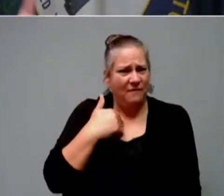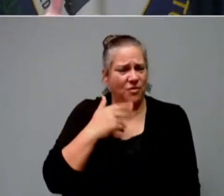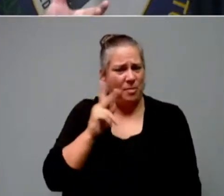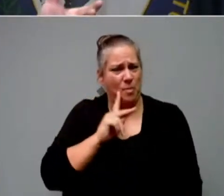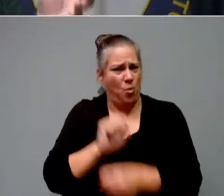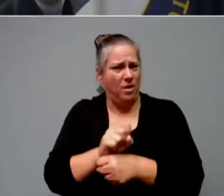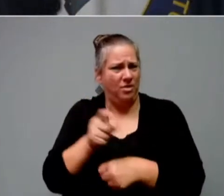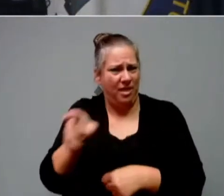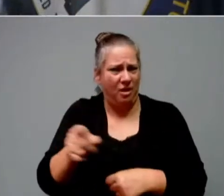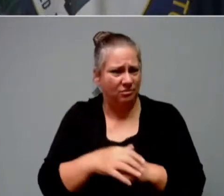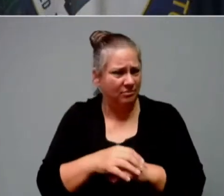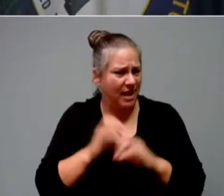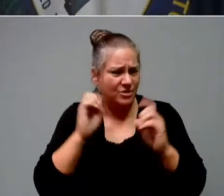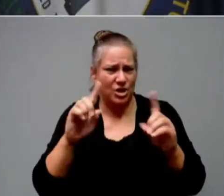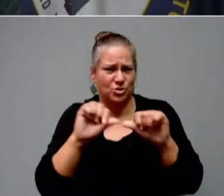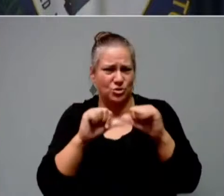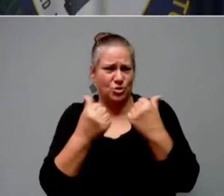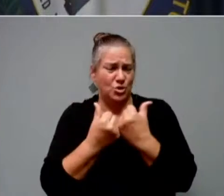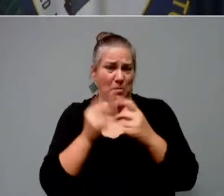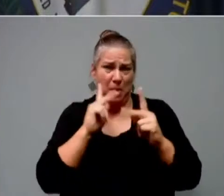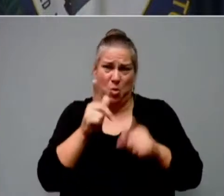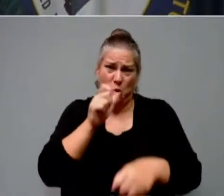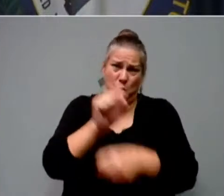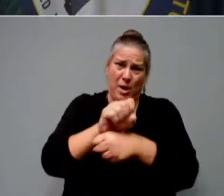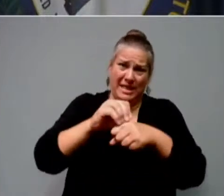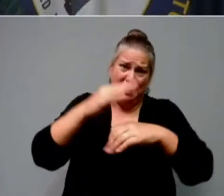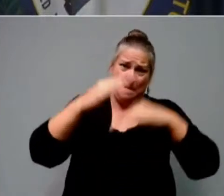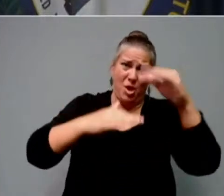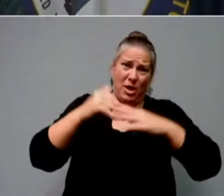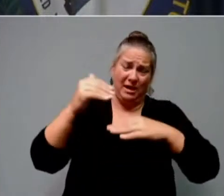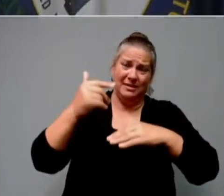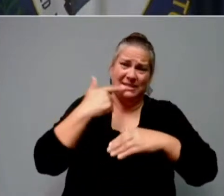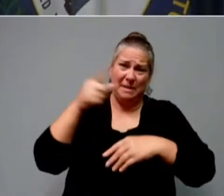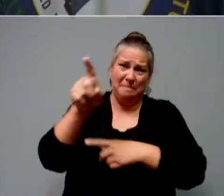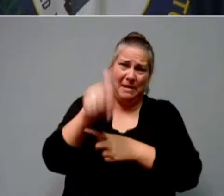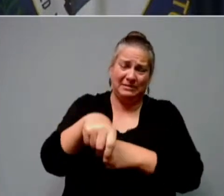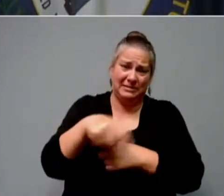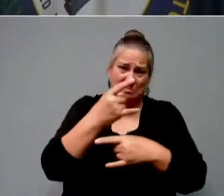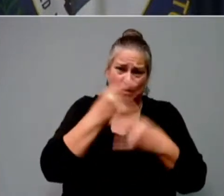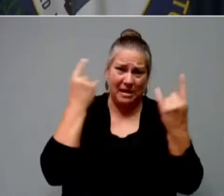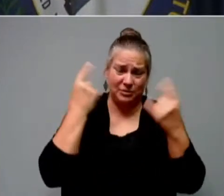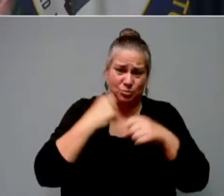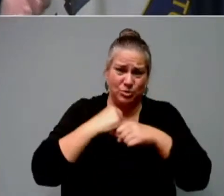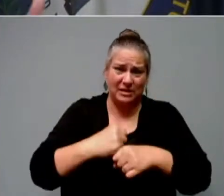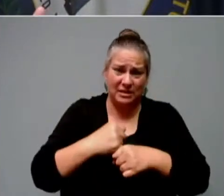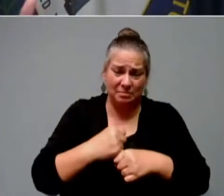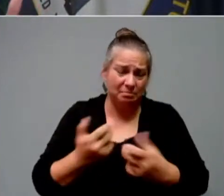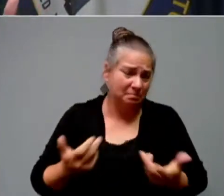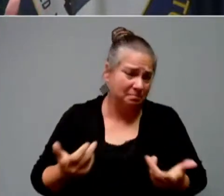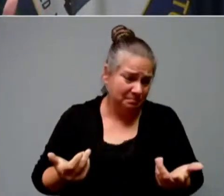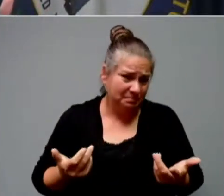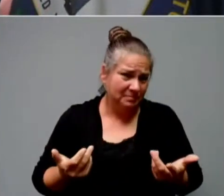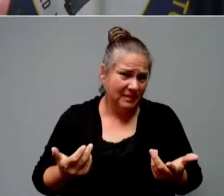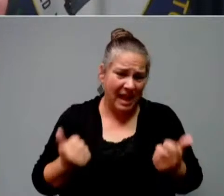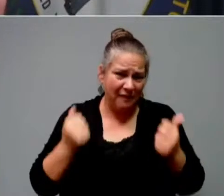educational associations that the people who actually work in the building belong to say it's a must to protect them. That's everybody.